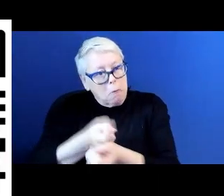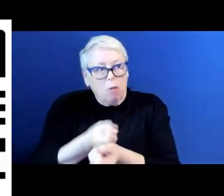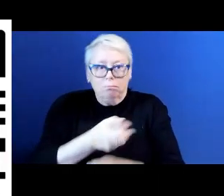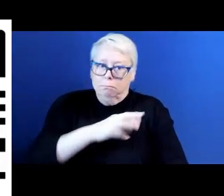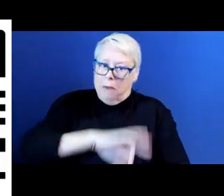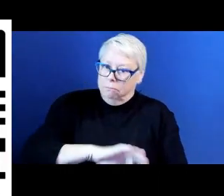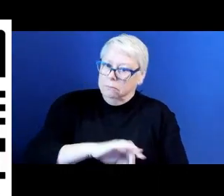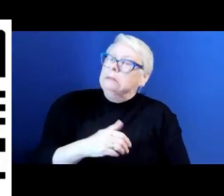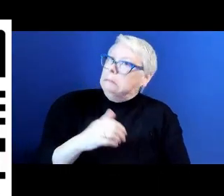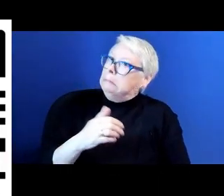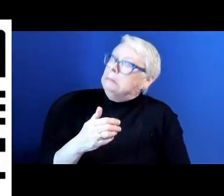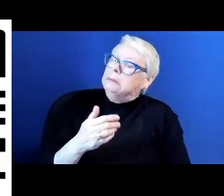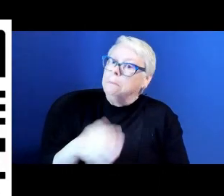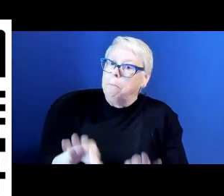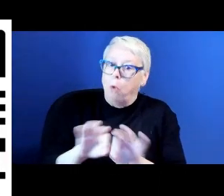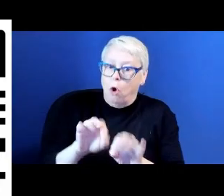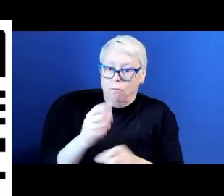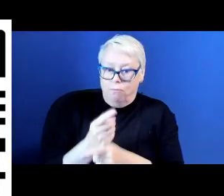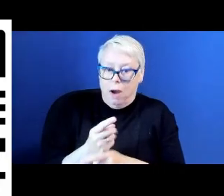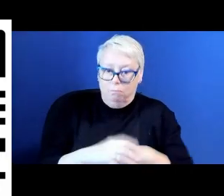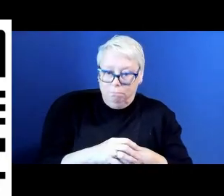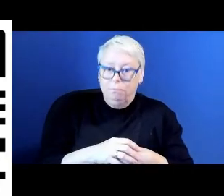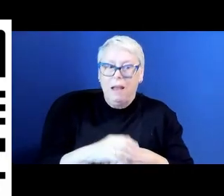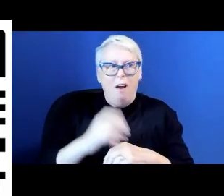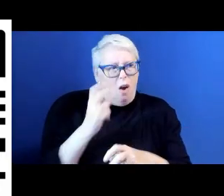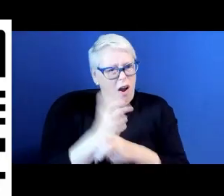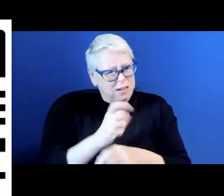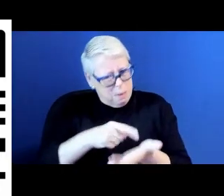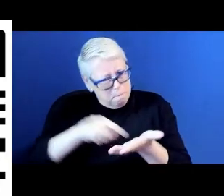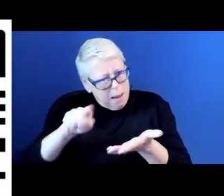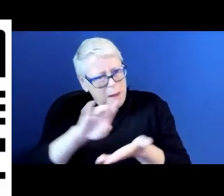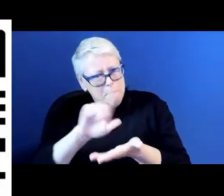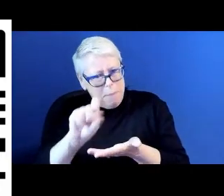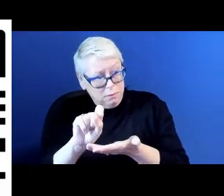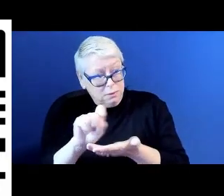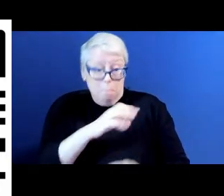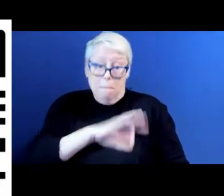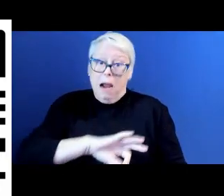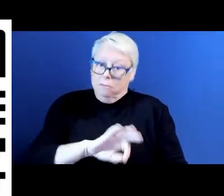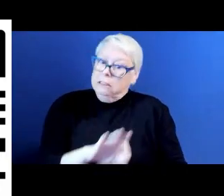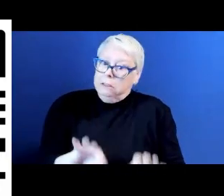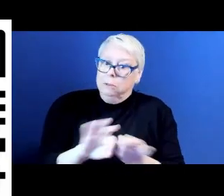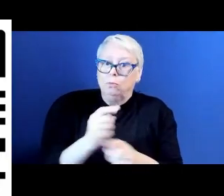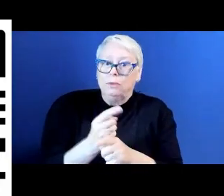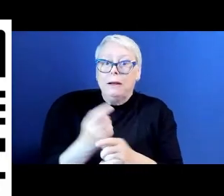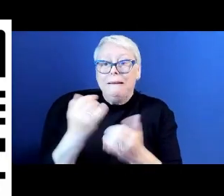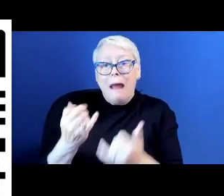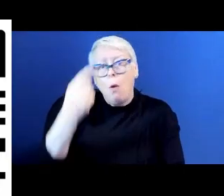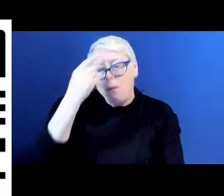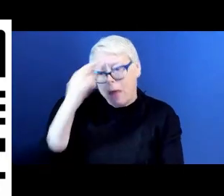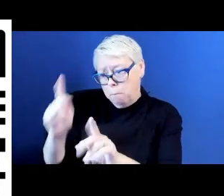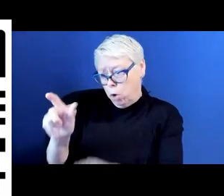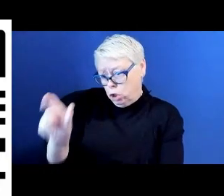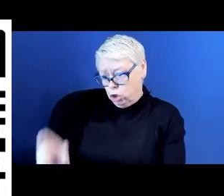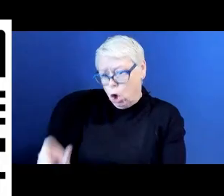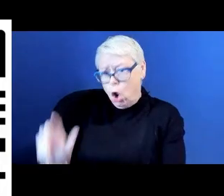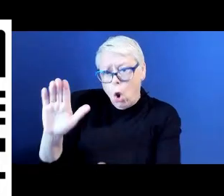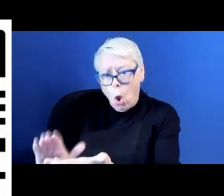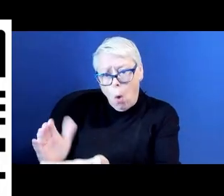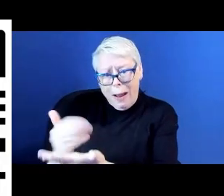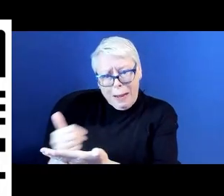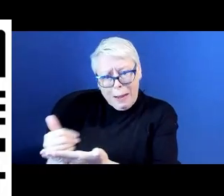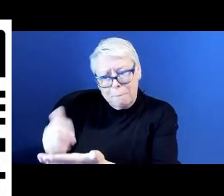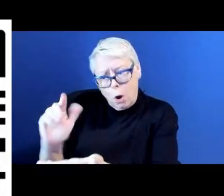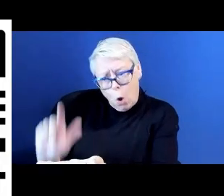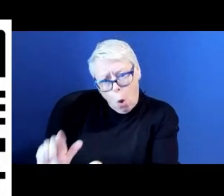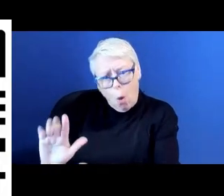your bills, benefits matter. Now, think about someone living on a very low income. What impact can benefits have